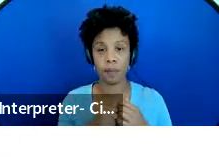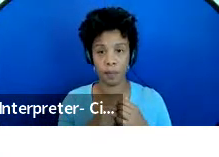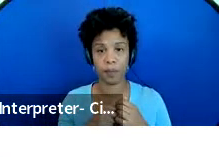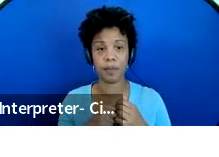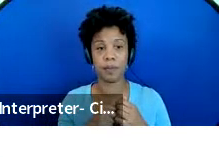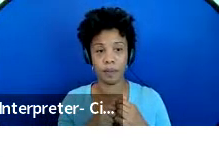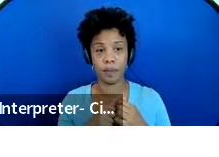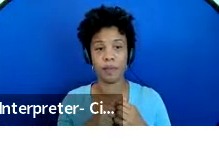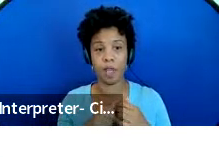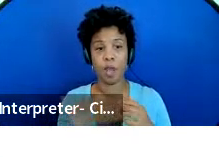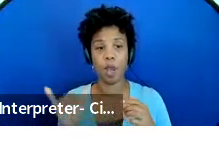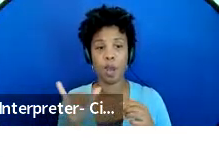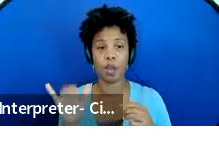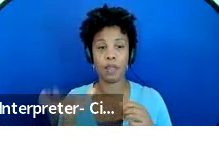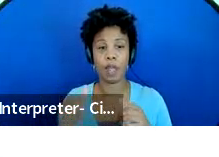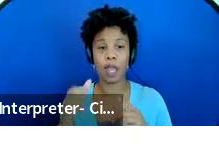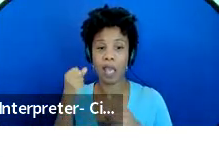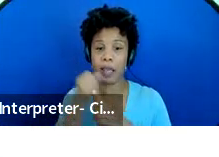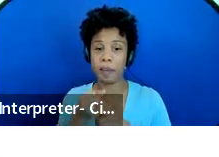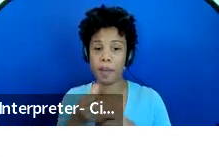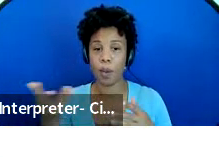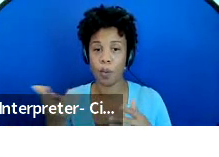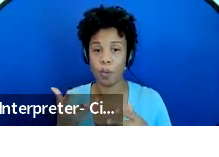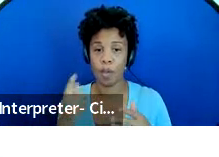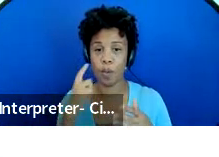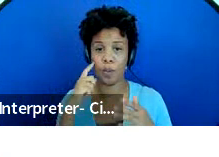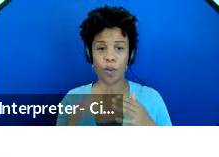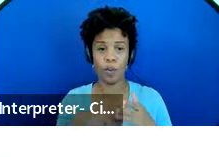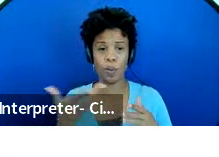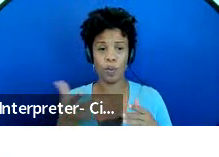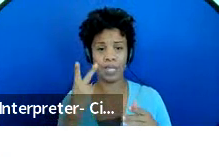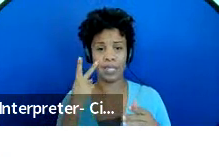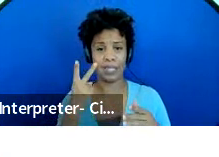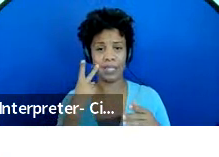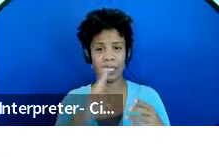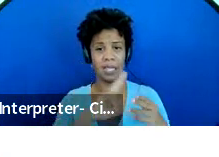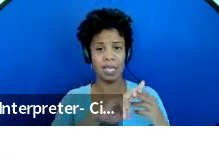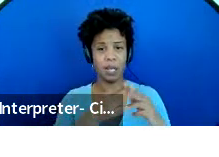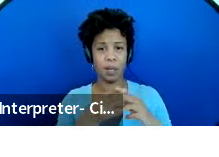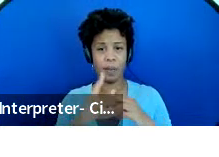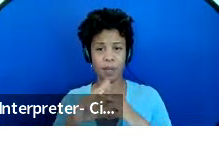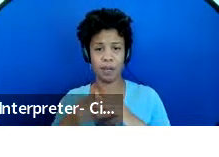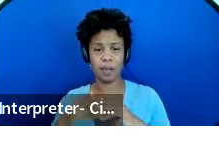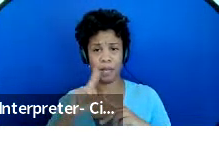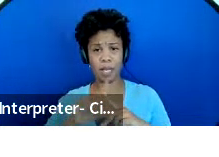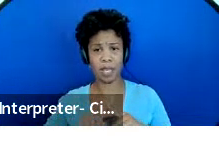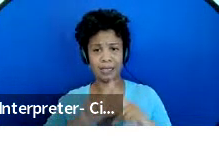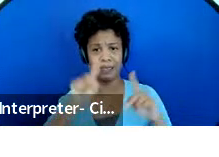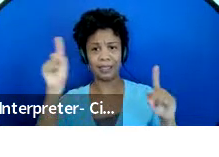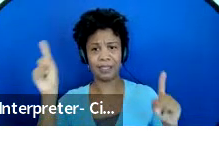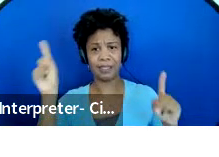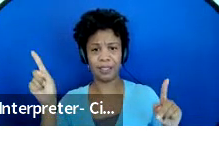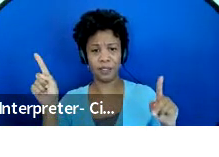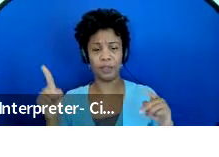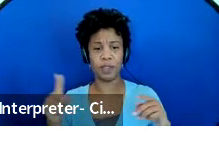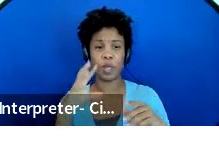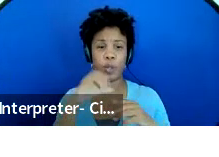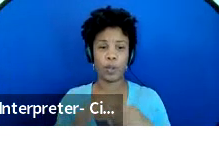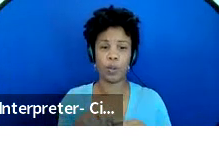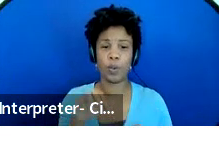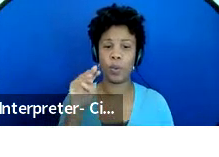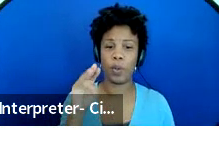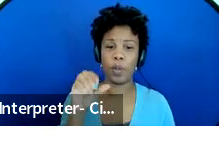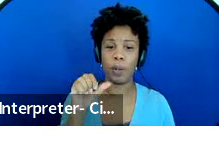healthcare needs. And in some countries, the disparity in numbers was actually higher. And this includes countries like Montenegro,